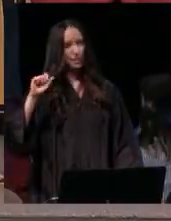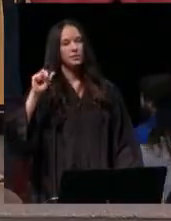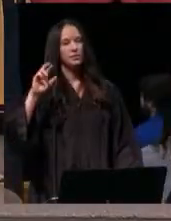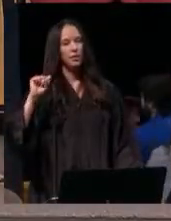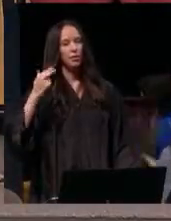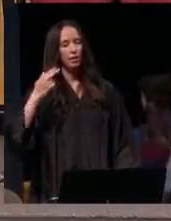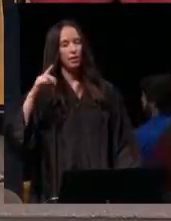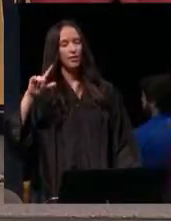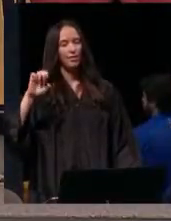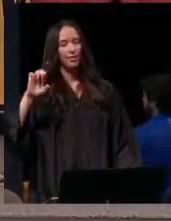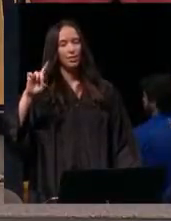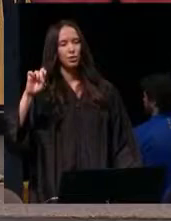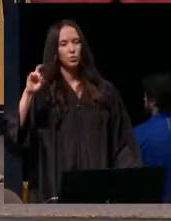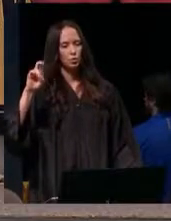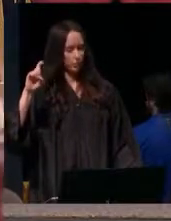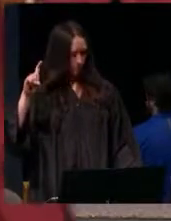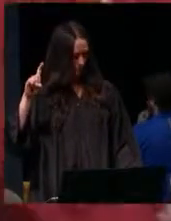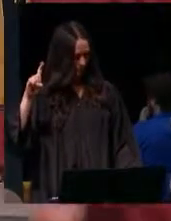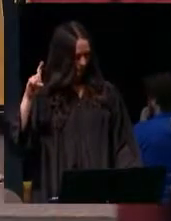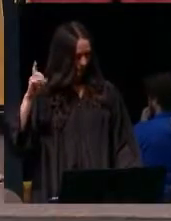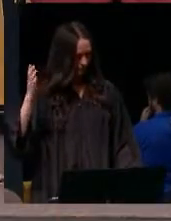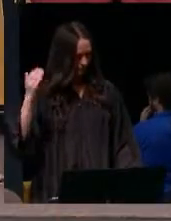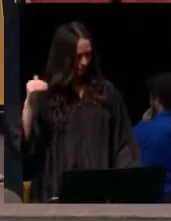Sarah Ledoux.